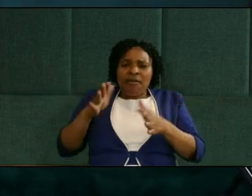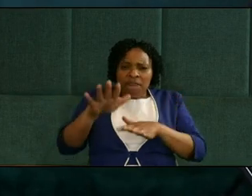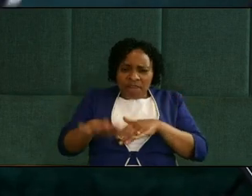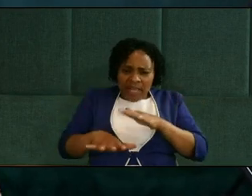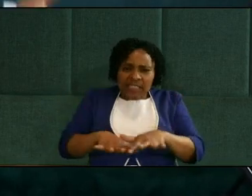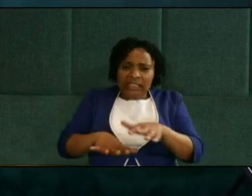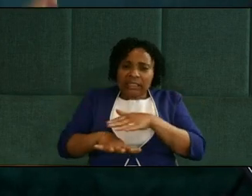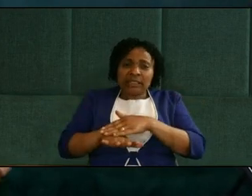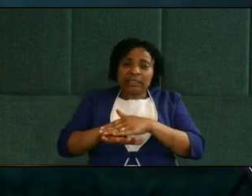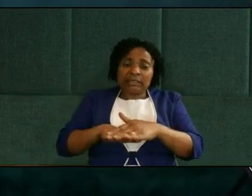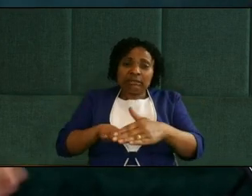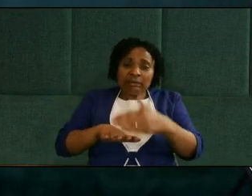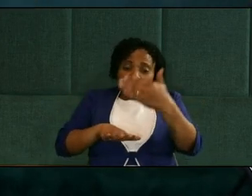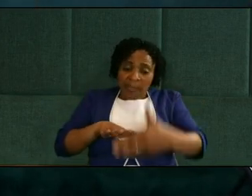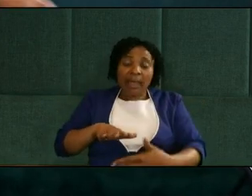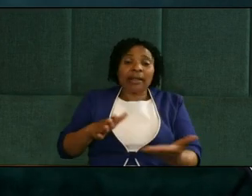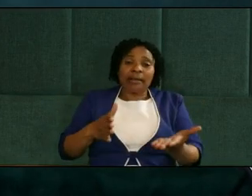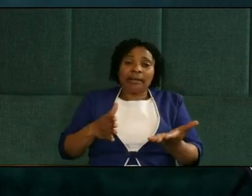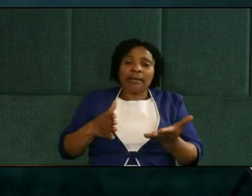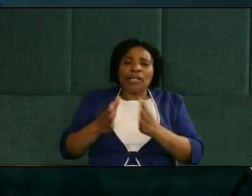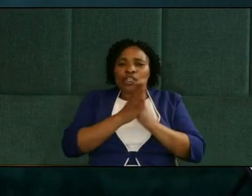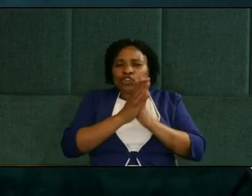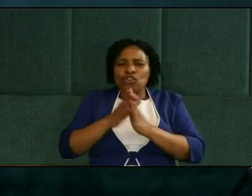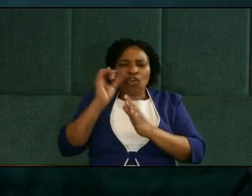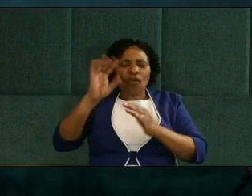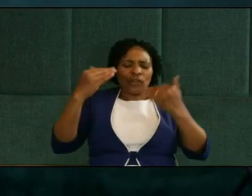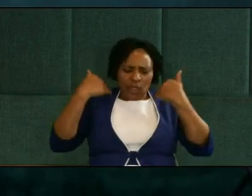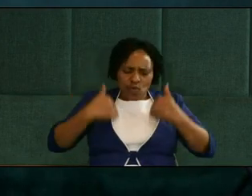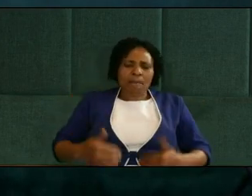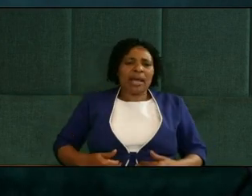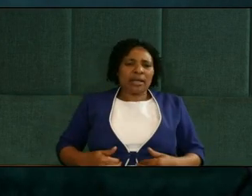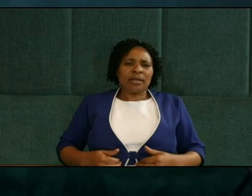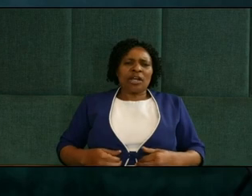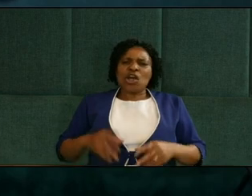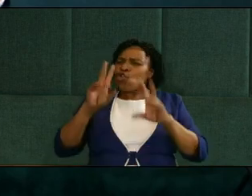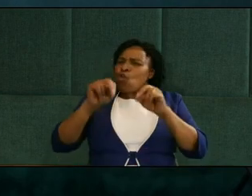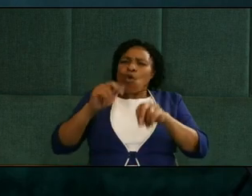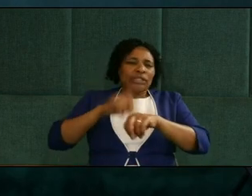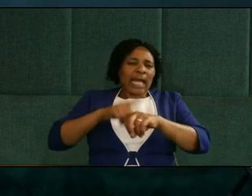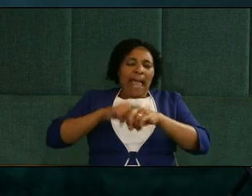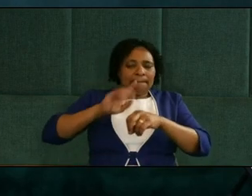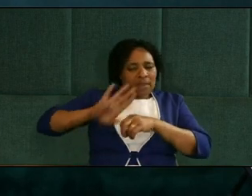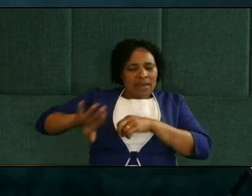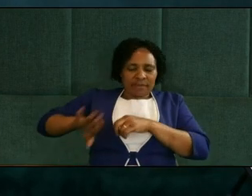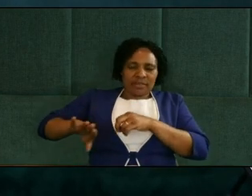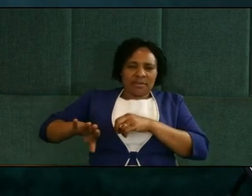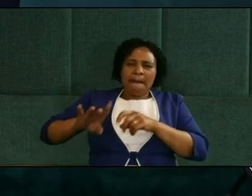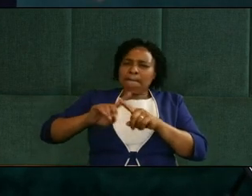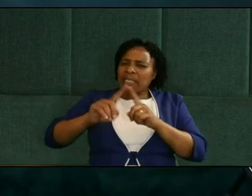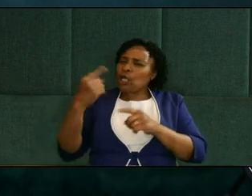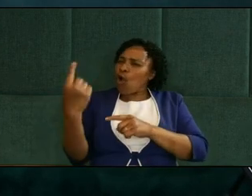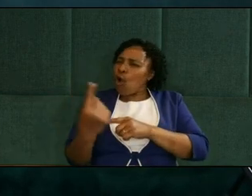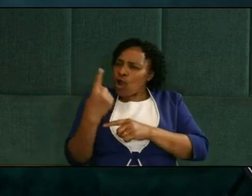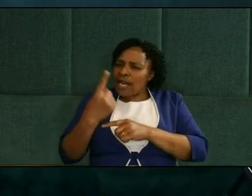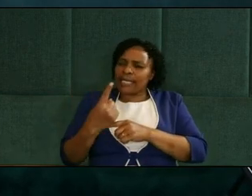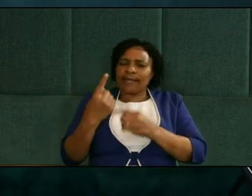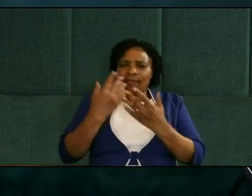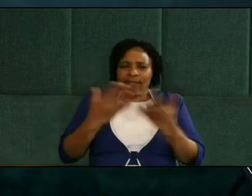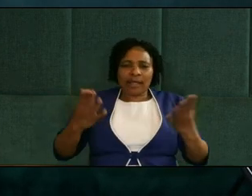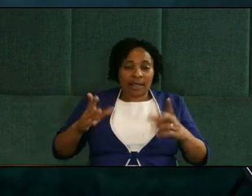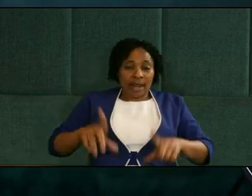with me? Because it's the history of human life. So after this, there's no more time left. The only thing left back out of this